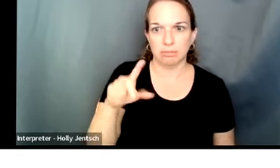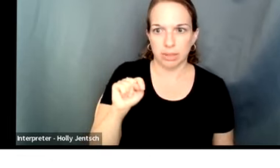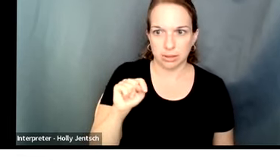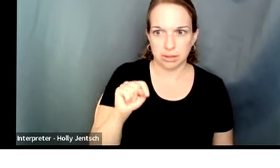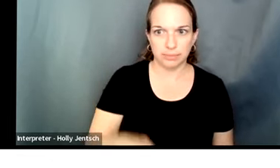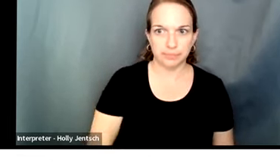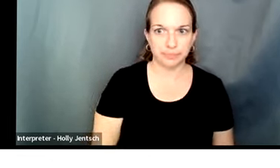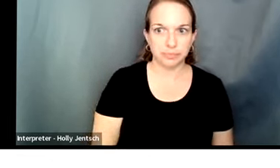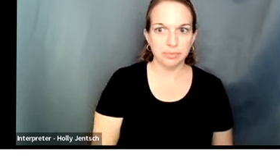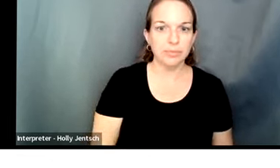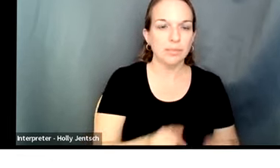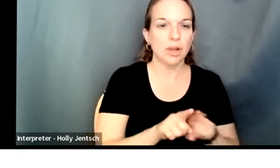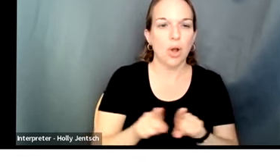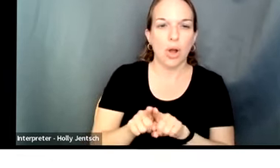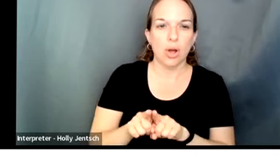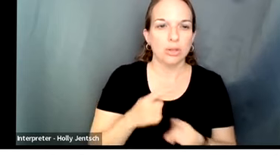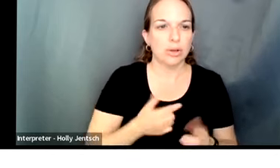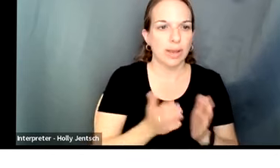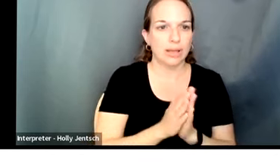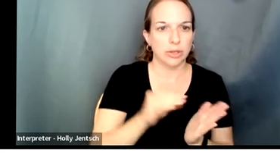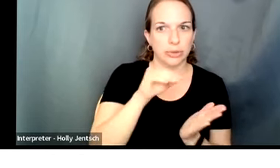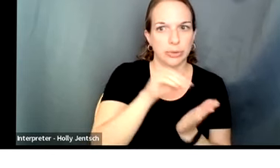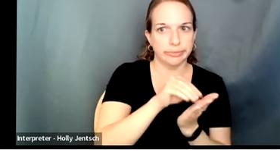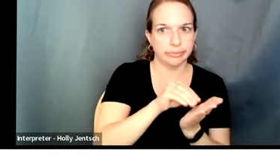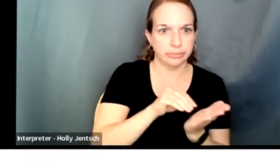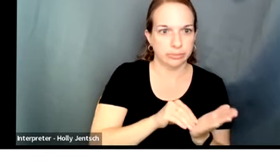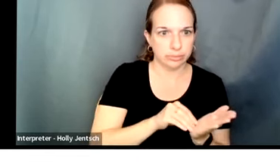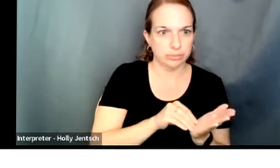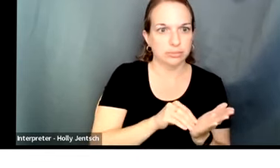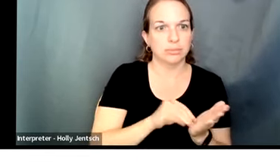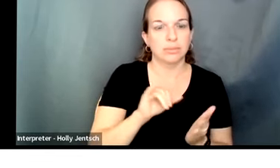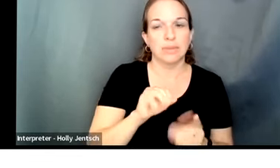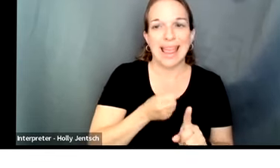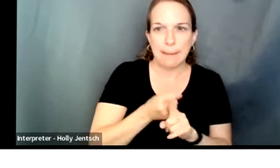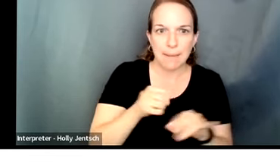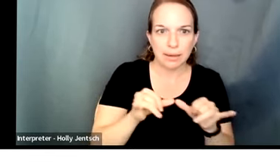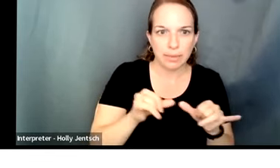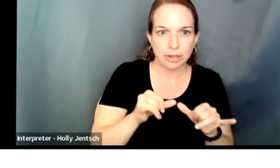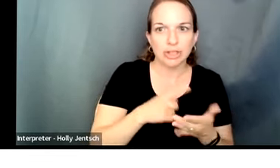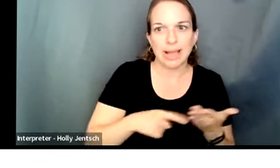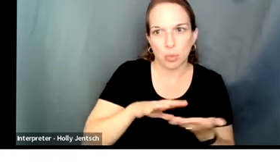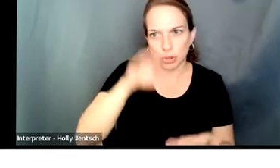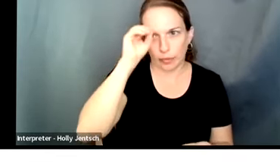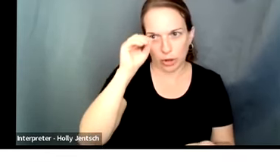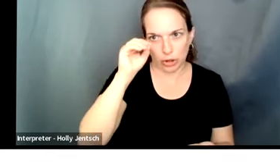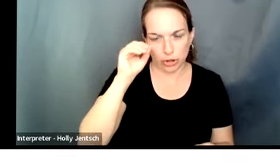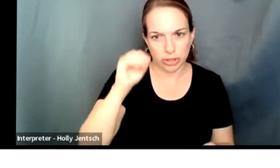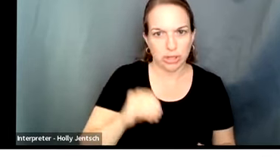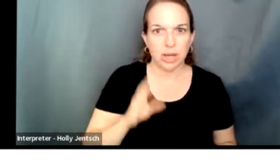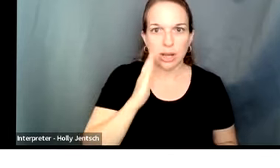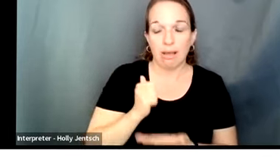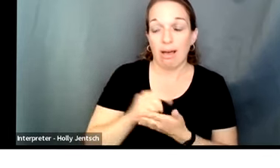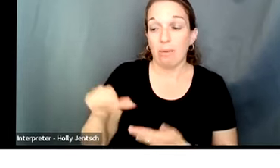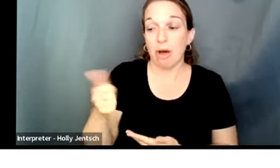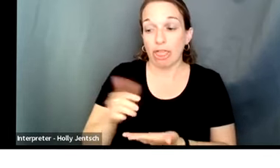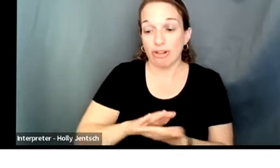then we ask you also to commit to documenting any impact measures and lessons learned. It's very helpful for other colleges to see